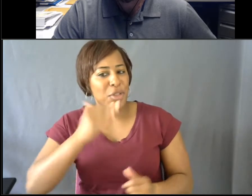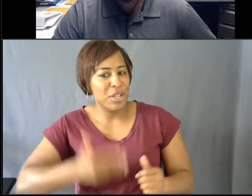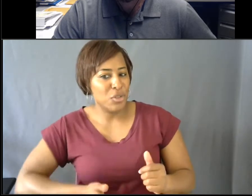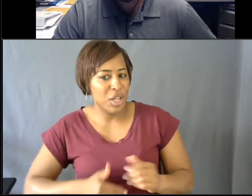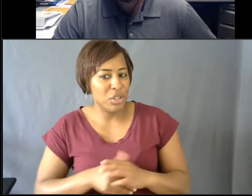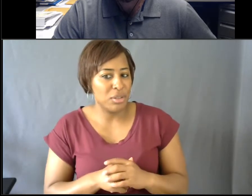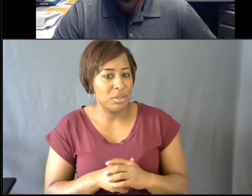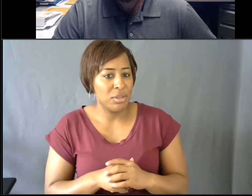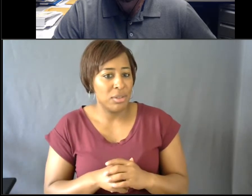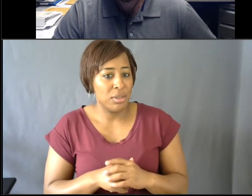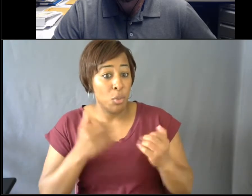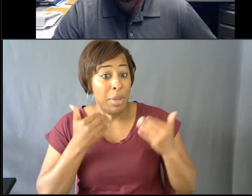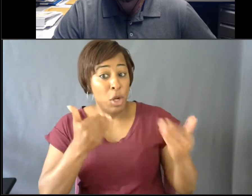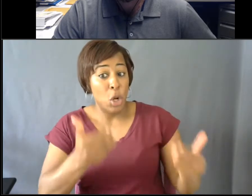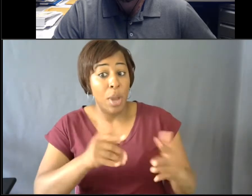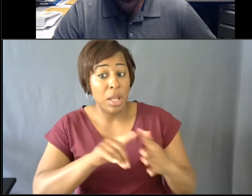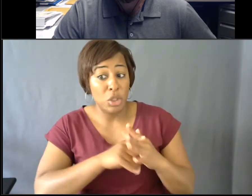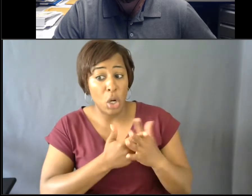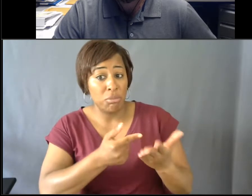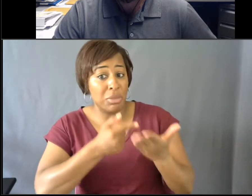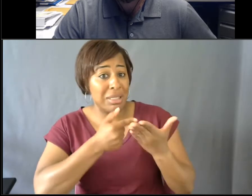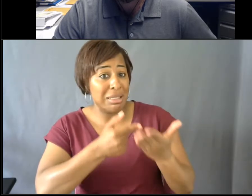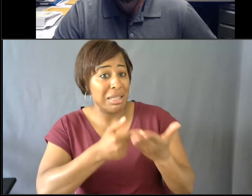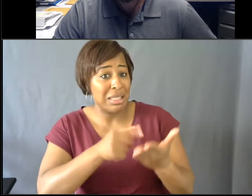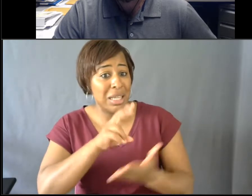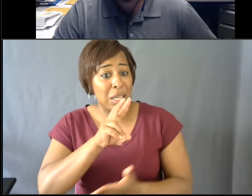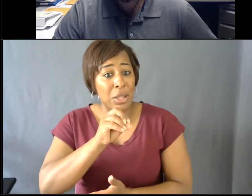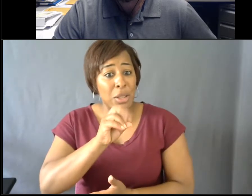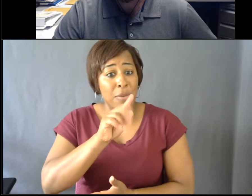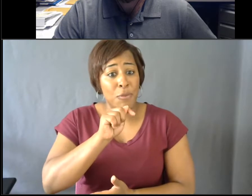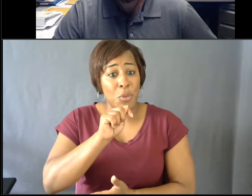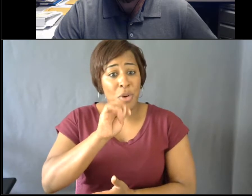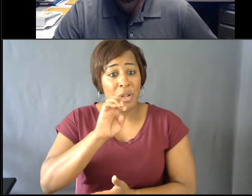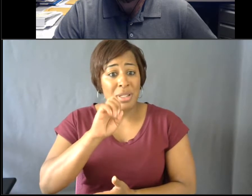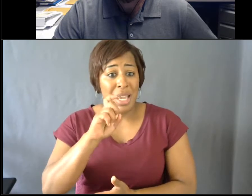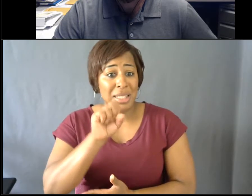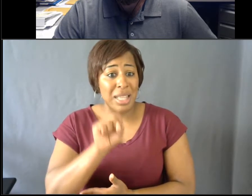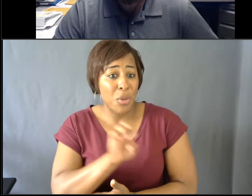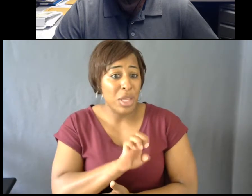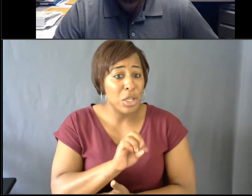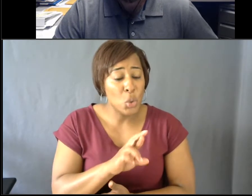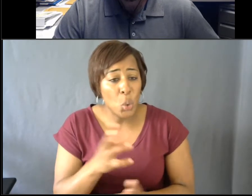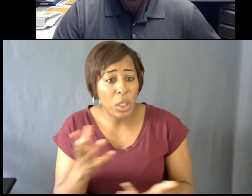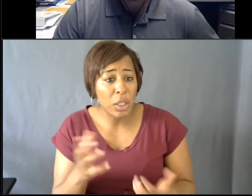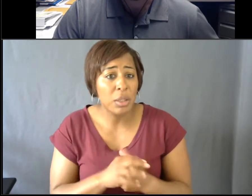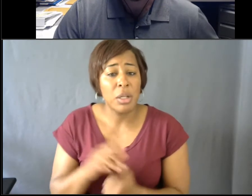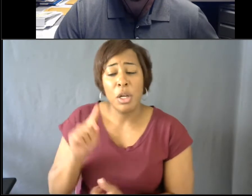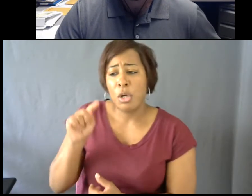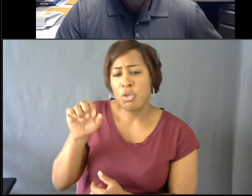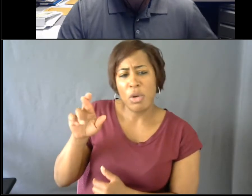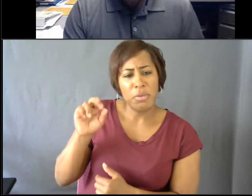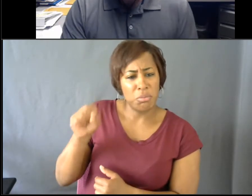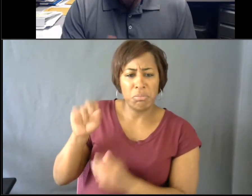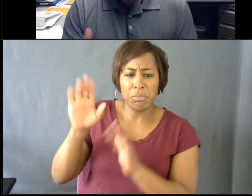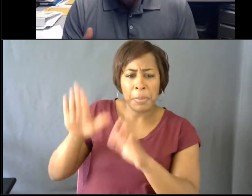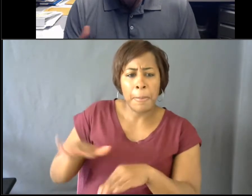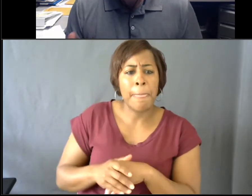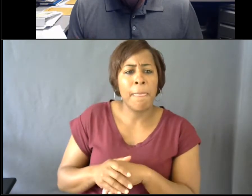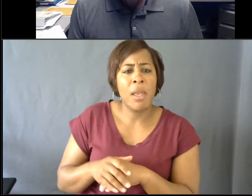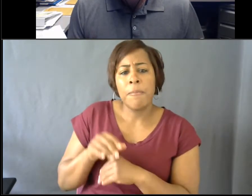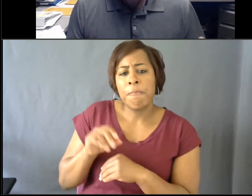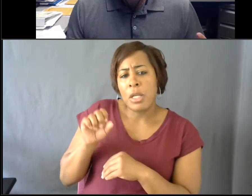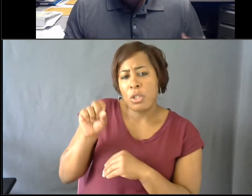Did you want me to talk a little bit about the Vortex Southeast, or? Yeah, that would be great. So how does